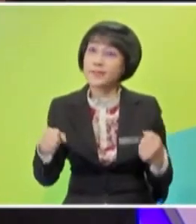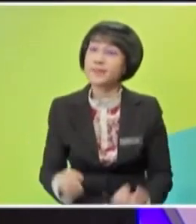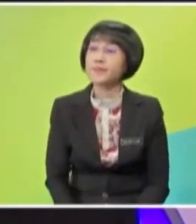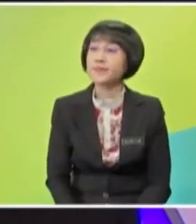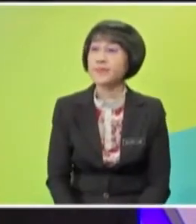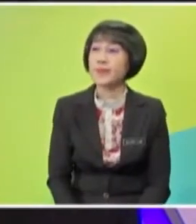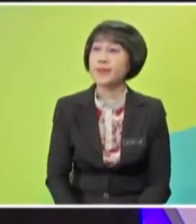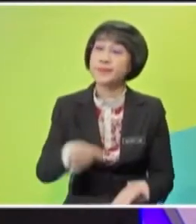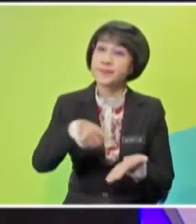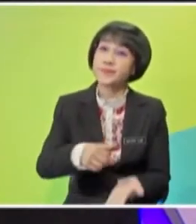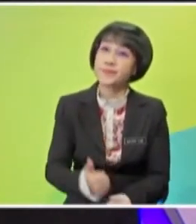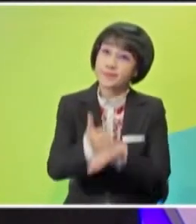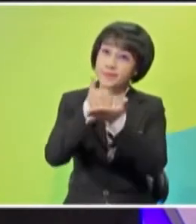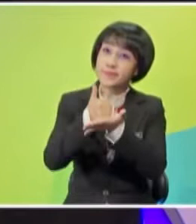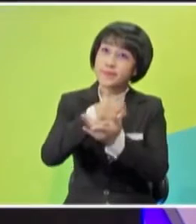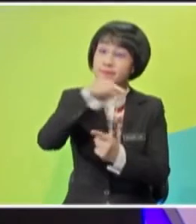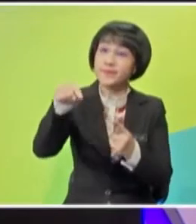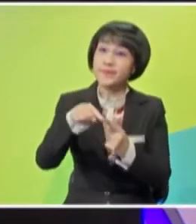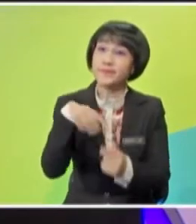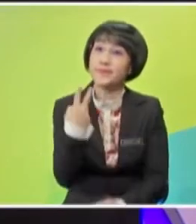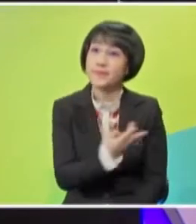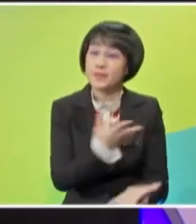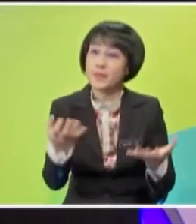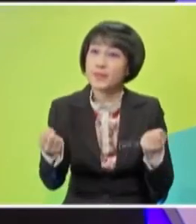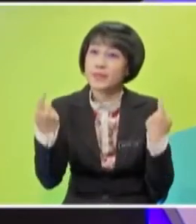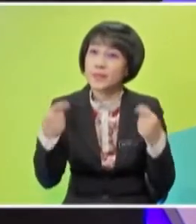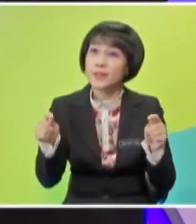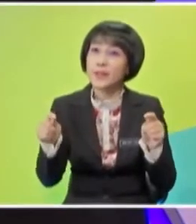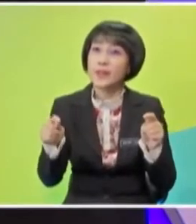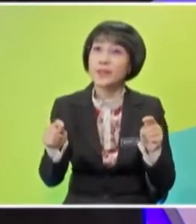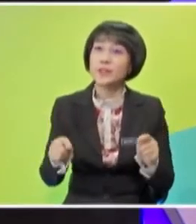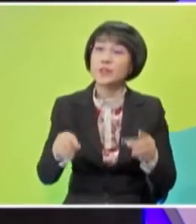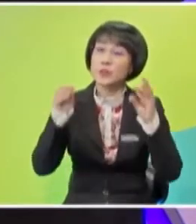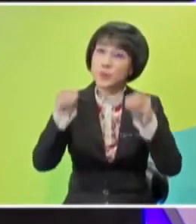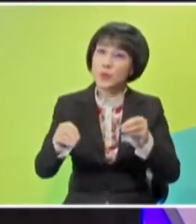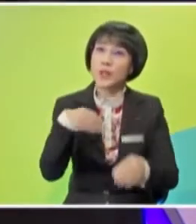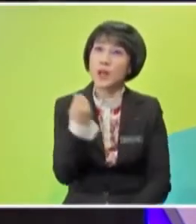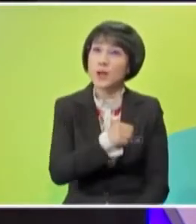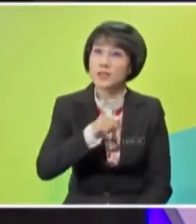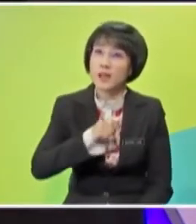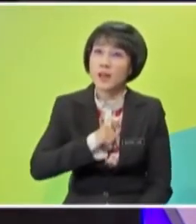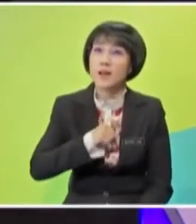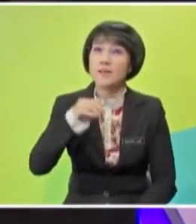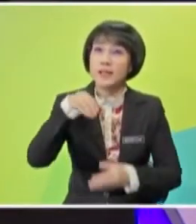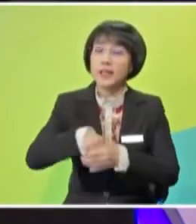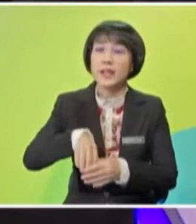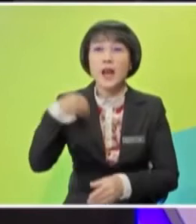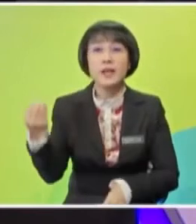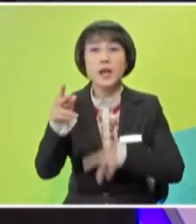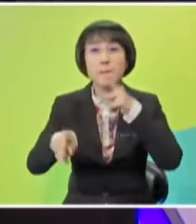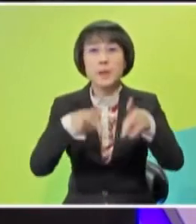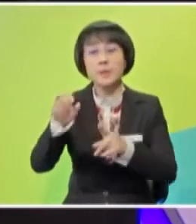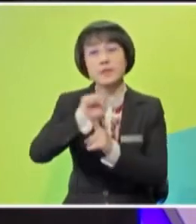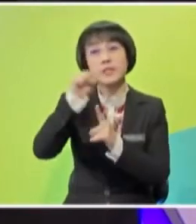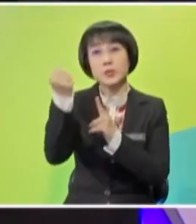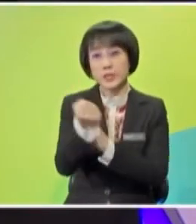this is always helpful when we want to try to put ourselves in someone else's situation. Okay? So